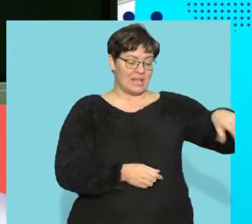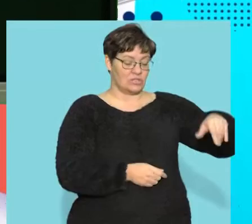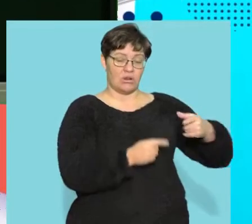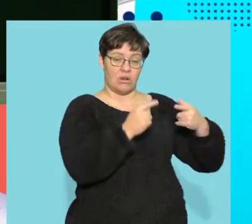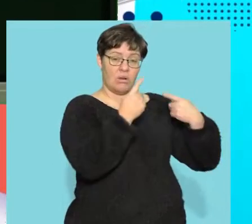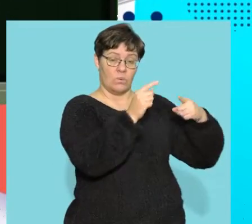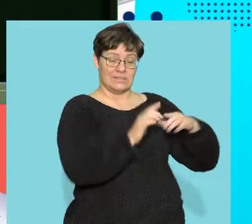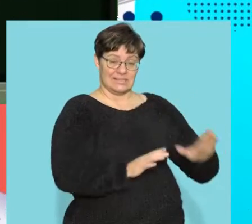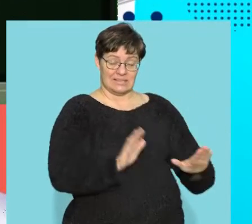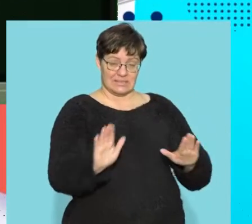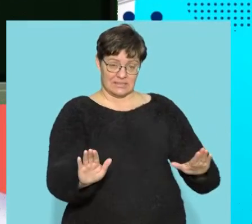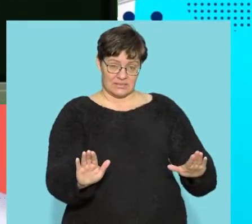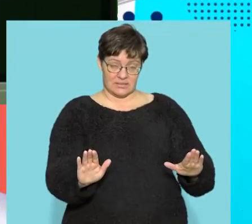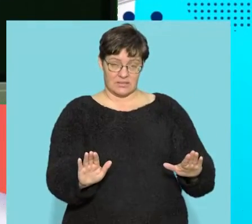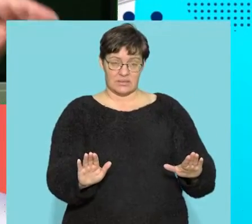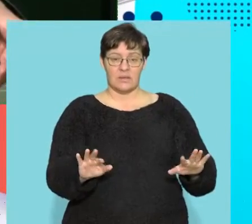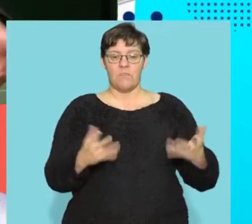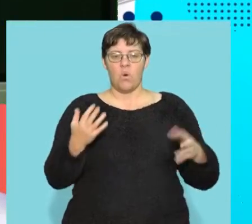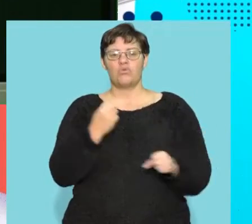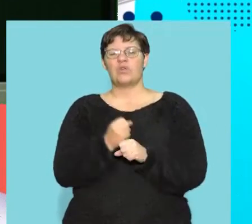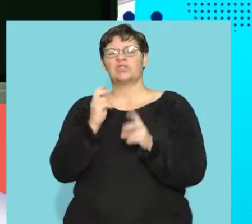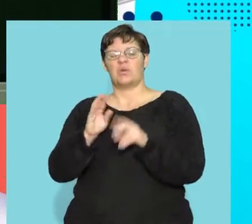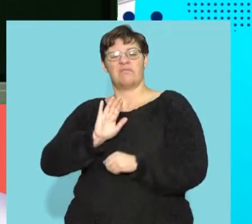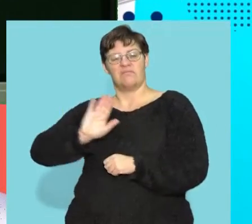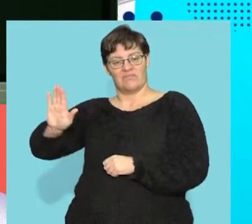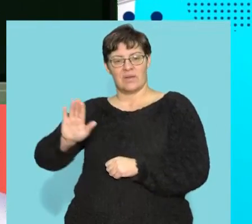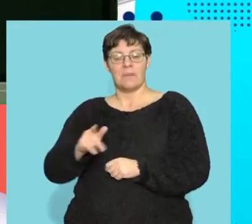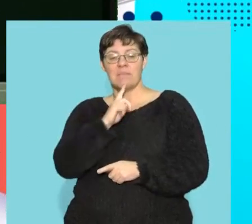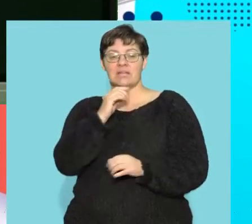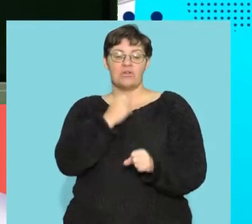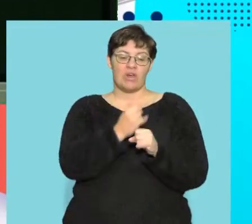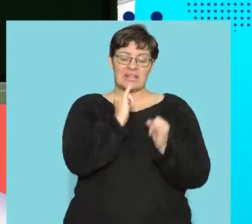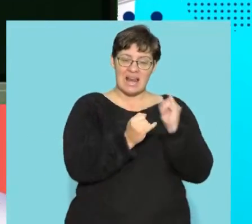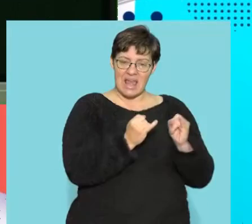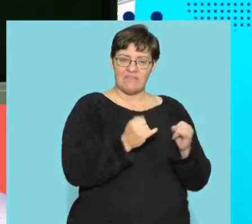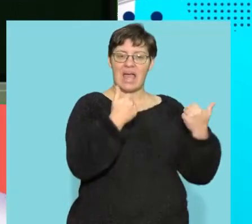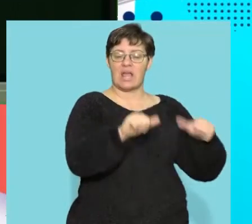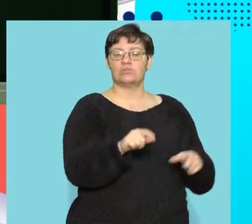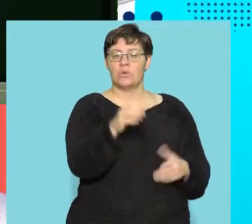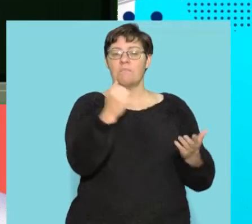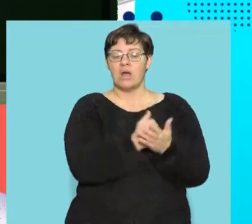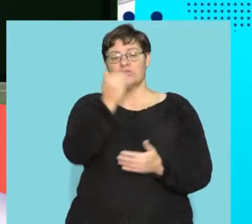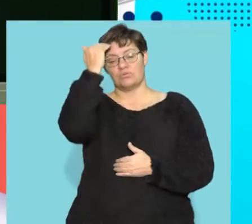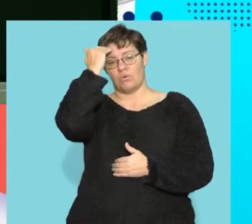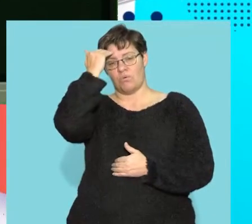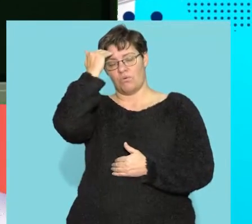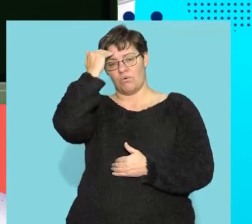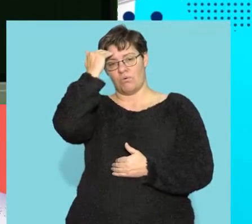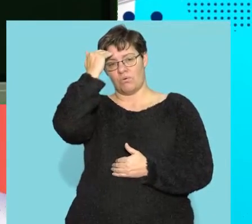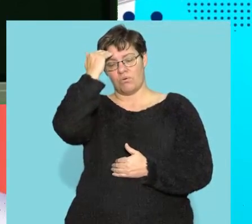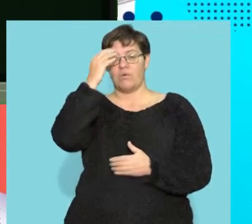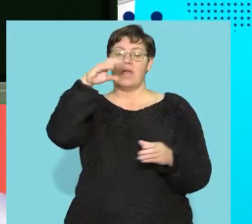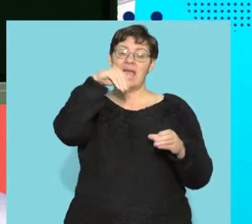which obviously applies more to grade 12 work, but as a grade 11 accounting student, you also need to know that an